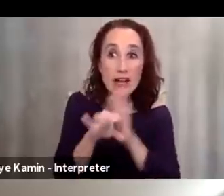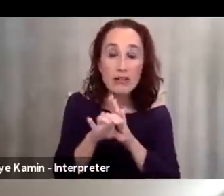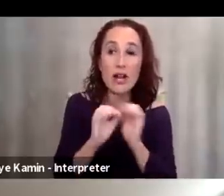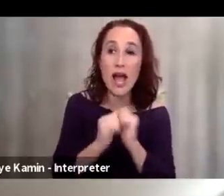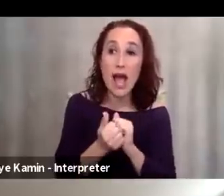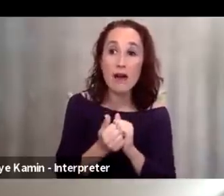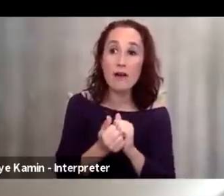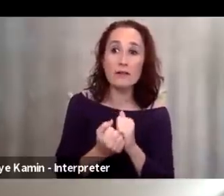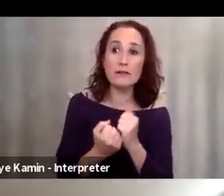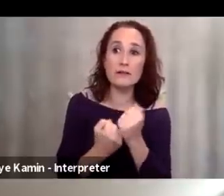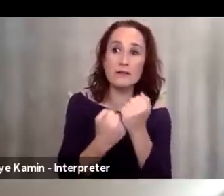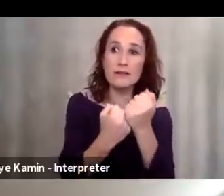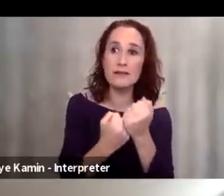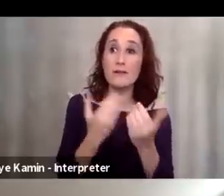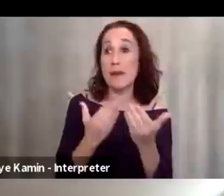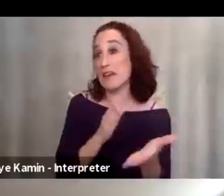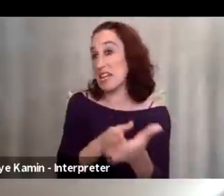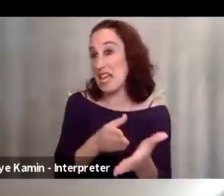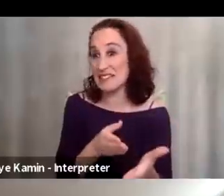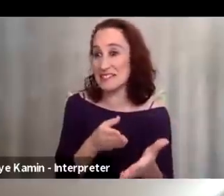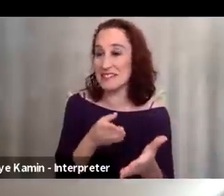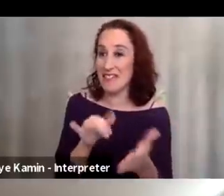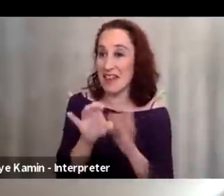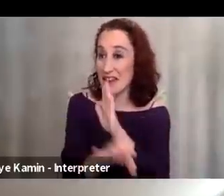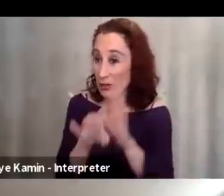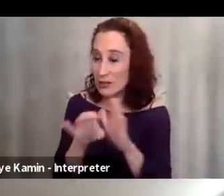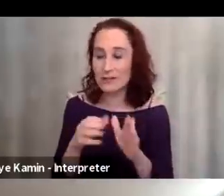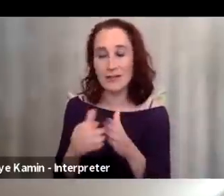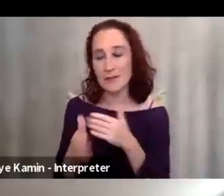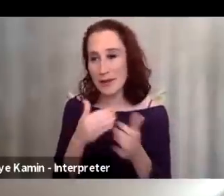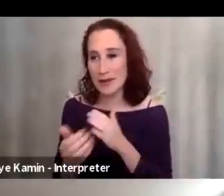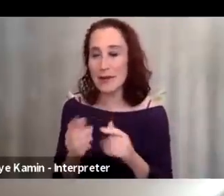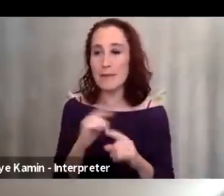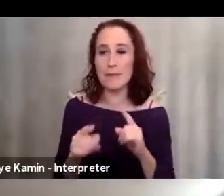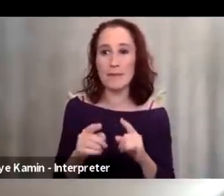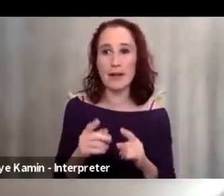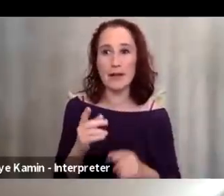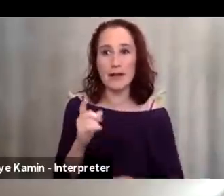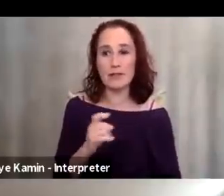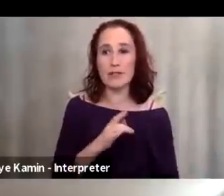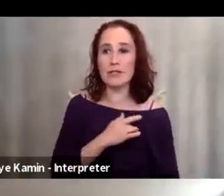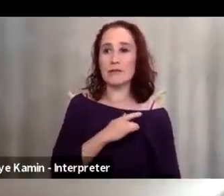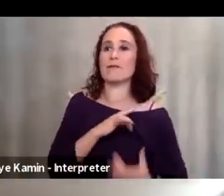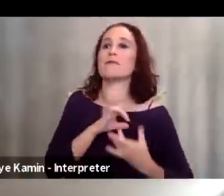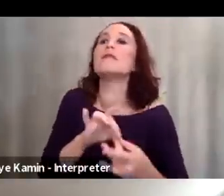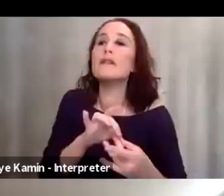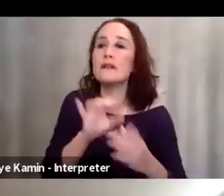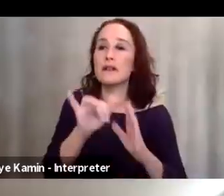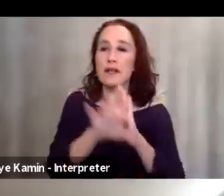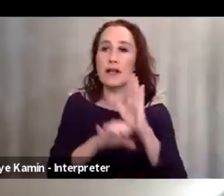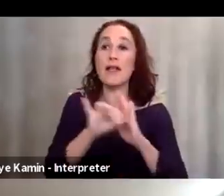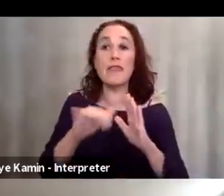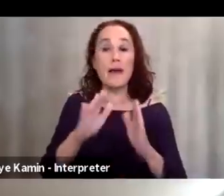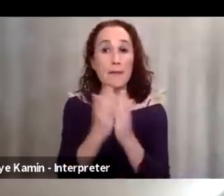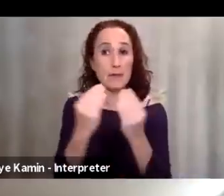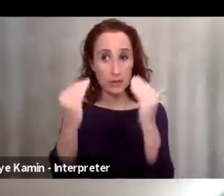them, maybe even rooting against them, but you have to be somewhat invested. And that book really taught me that.